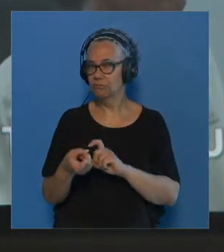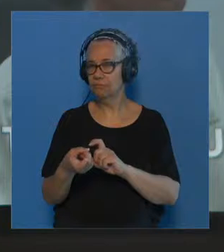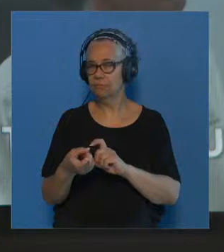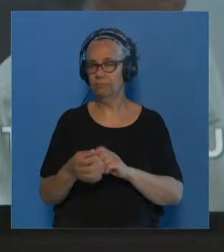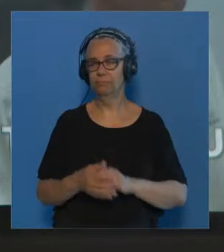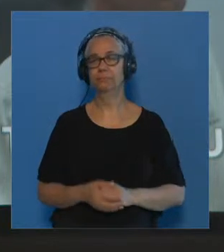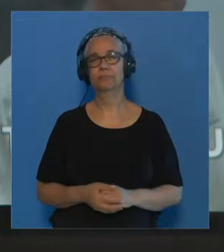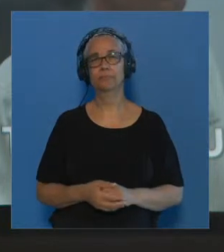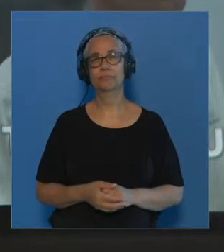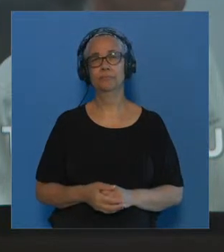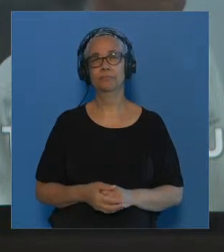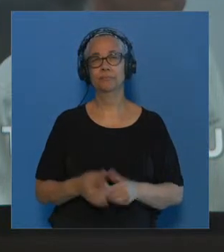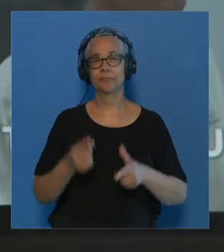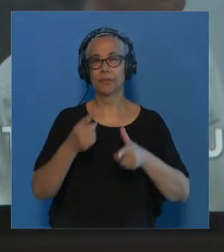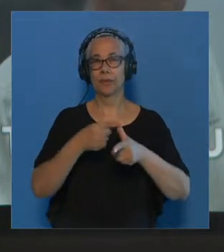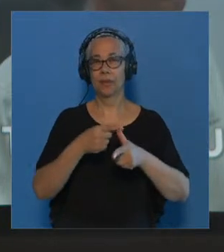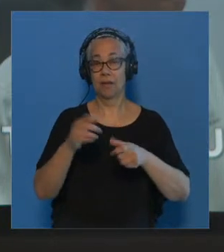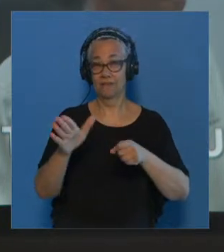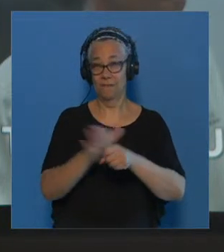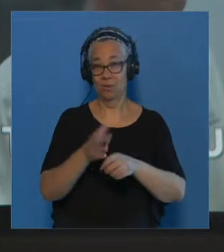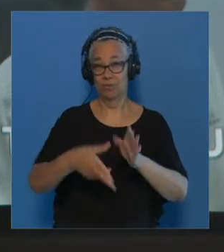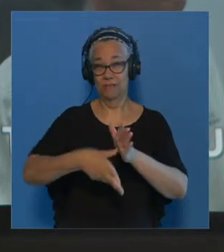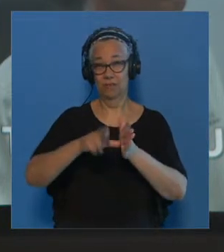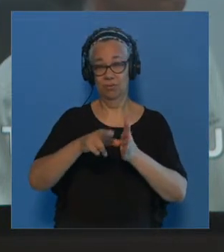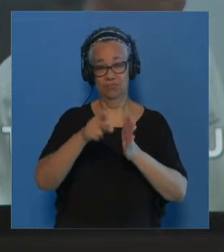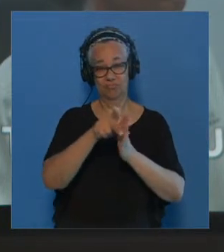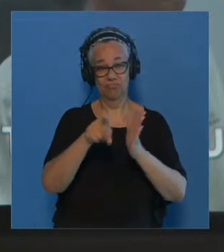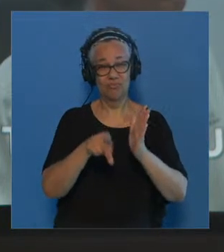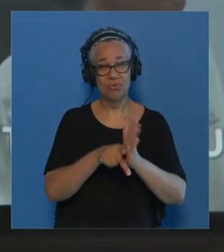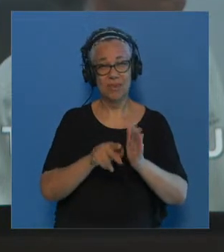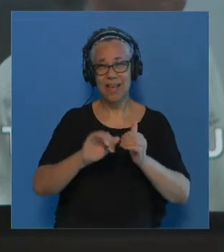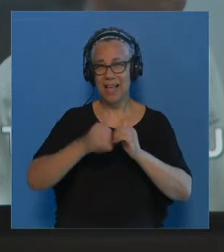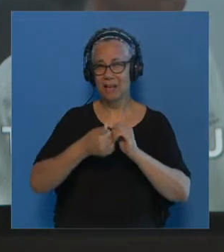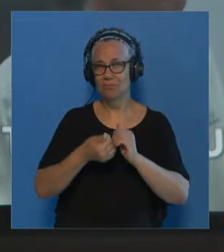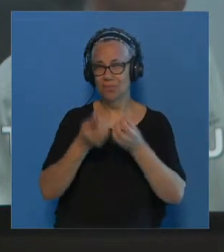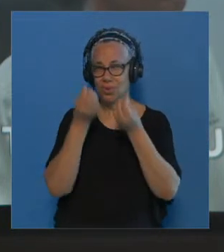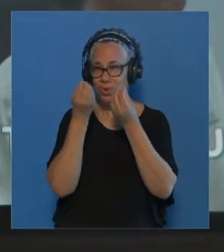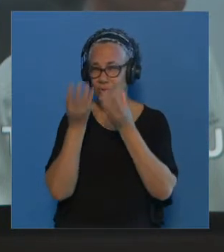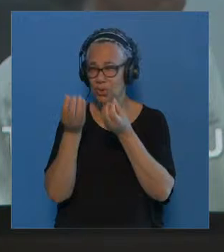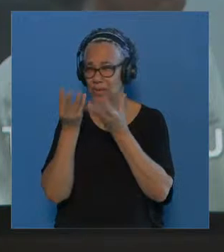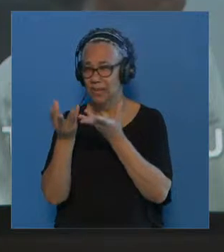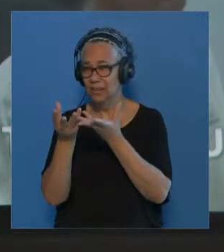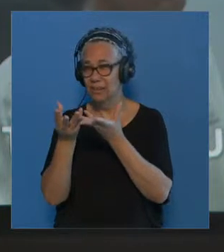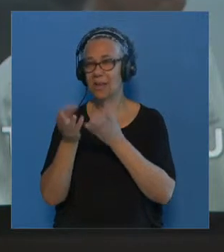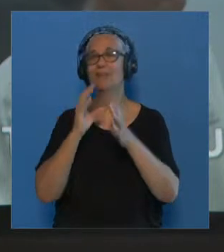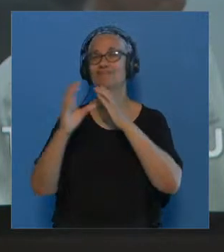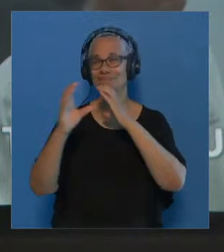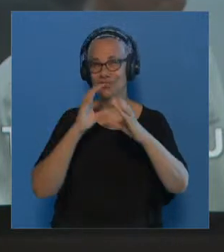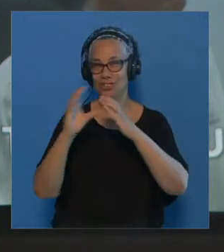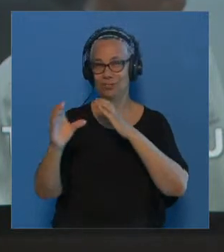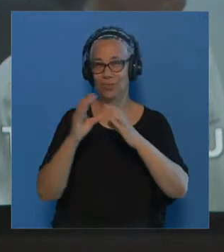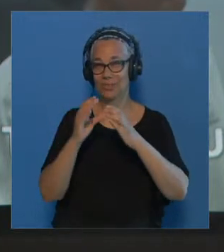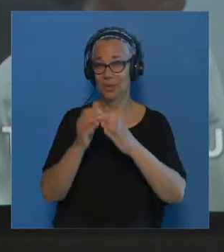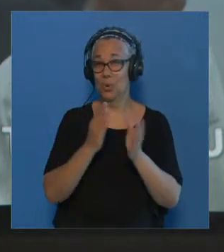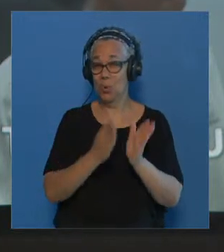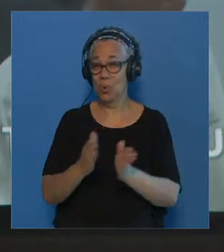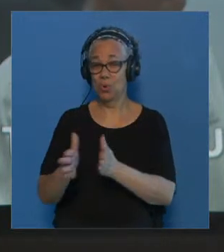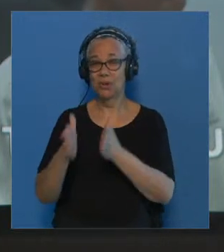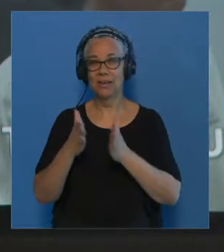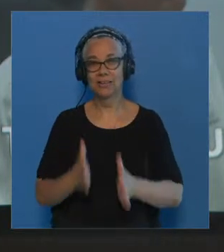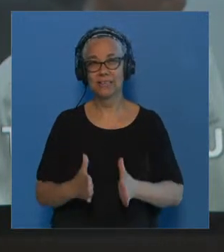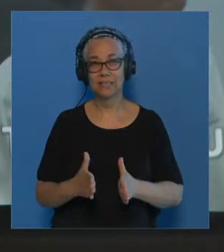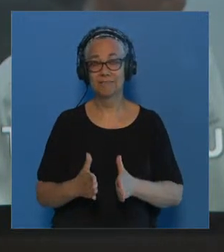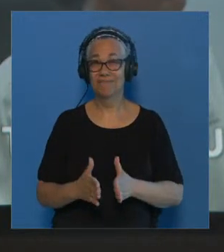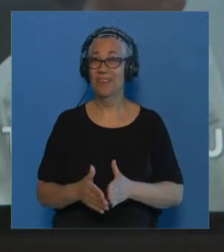Firstly, a complete review of the protocols and how they are communicated to event organizers. Enforcement protocols must